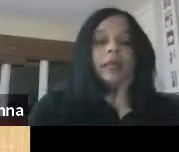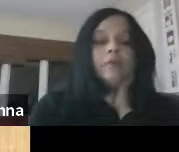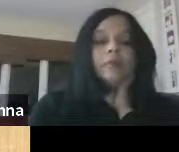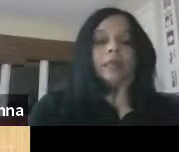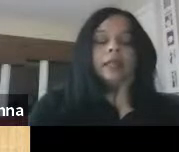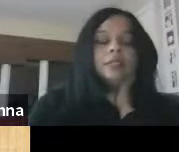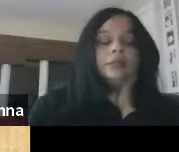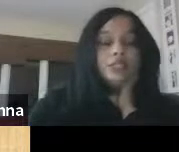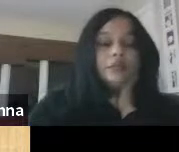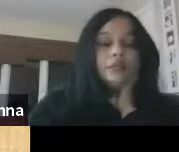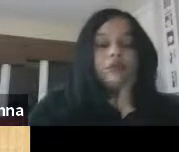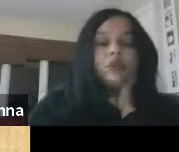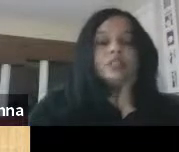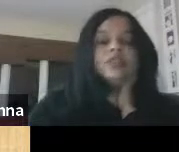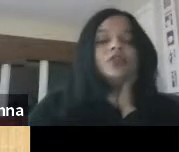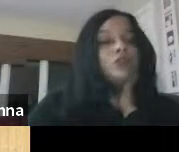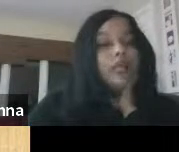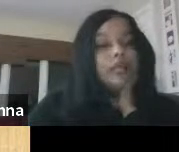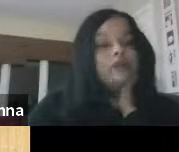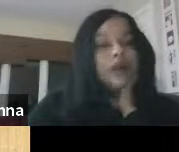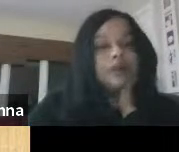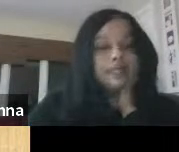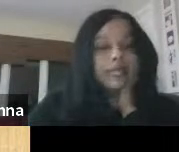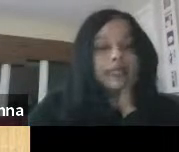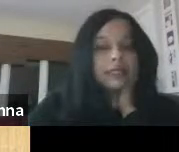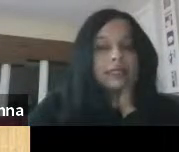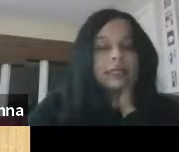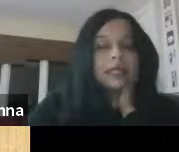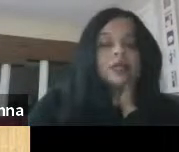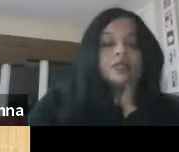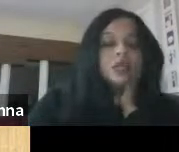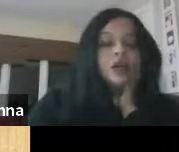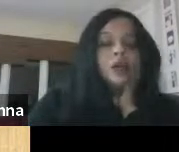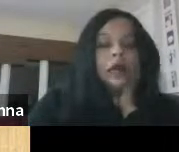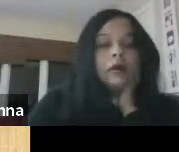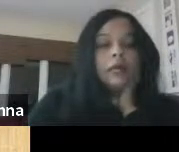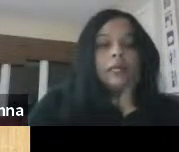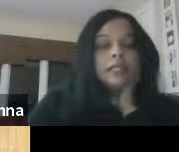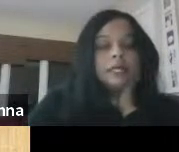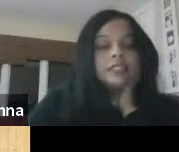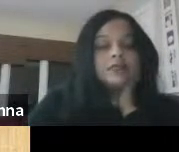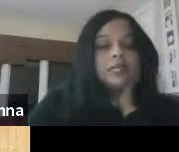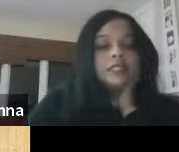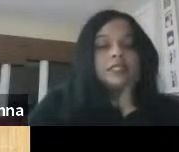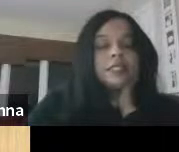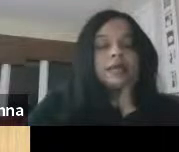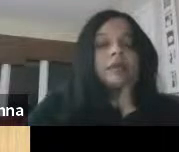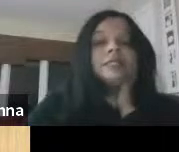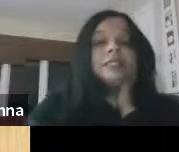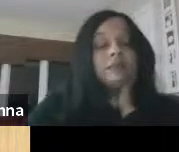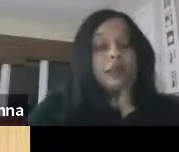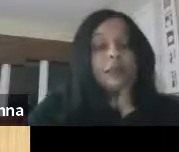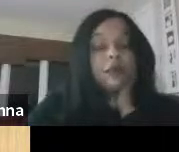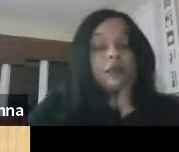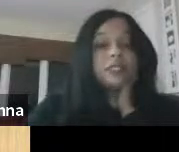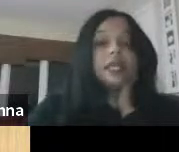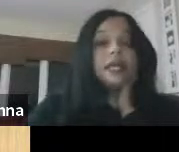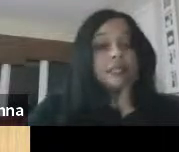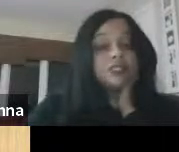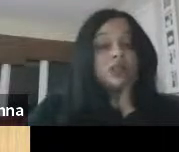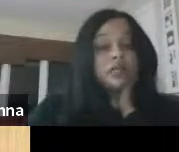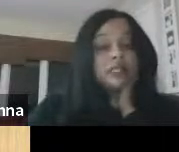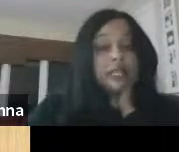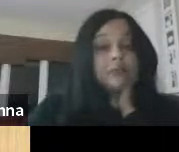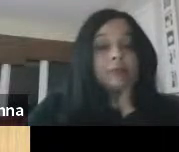memory, as I mentioned before, is three to five seconds. So how I might assess for this is I might say some numbers